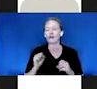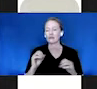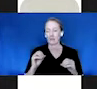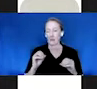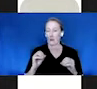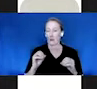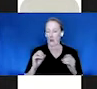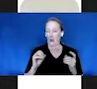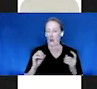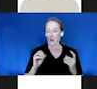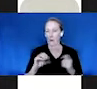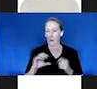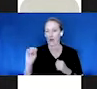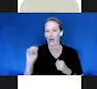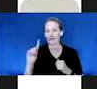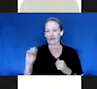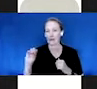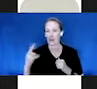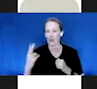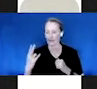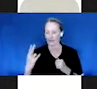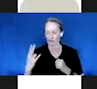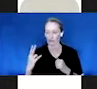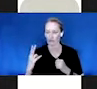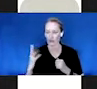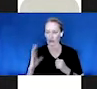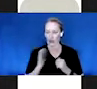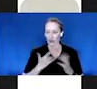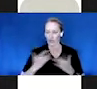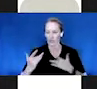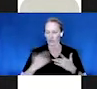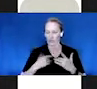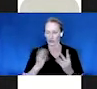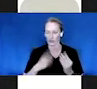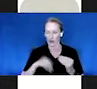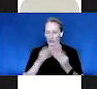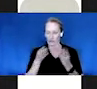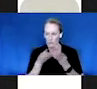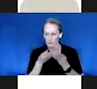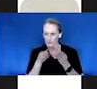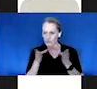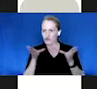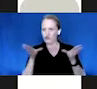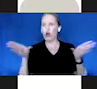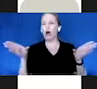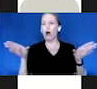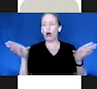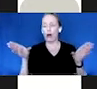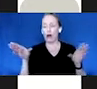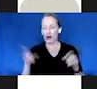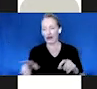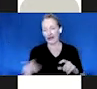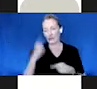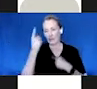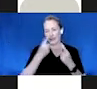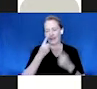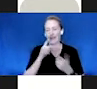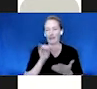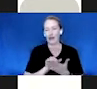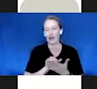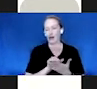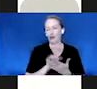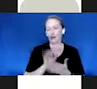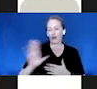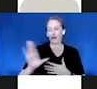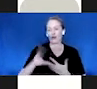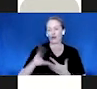our concerns become for Sonia once we take social determinants of health into consideration. So